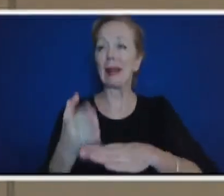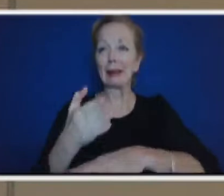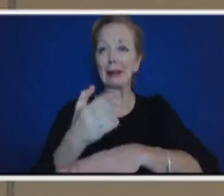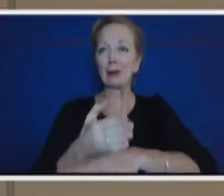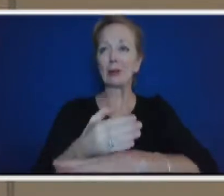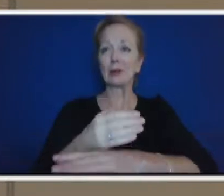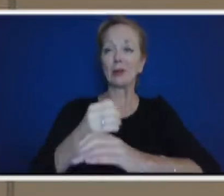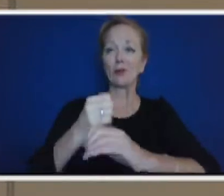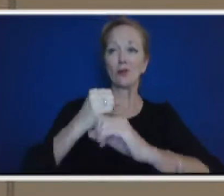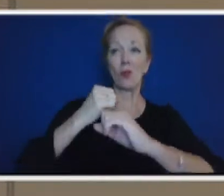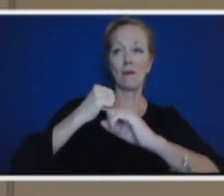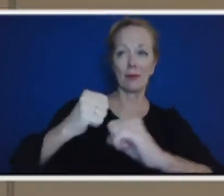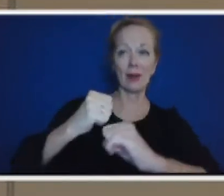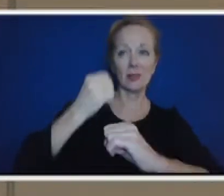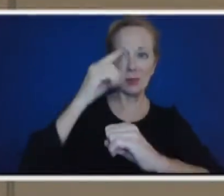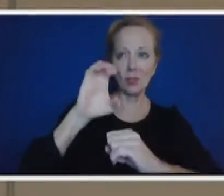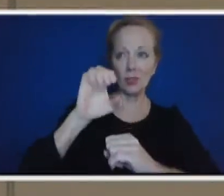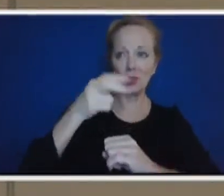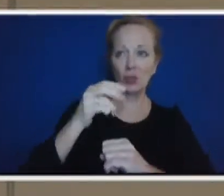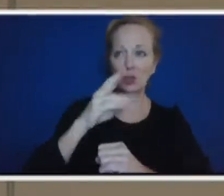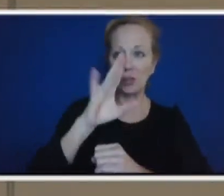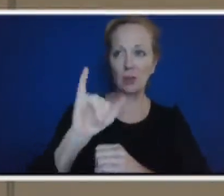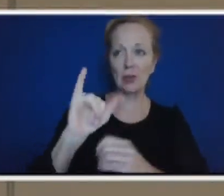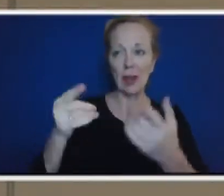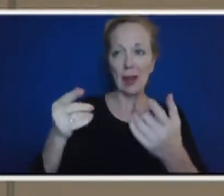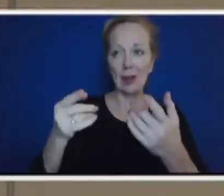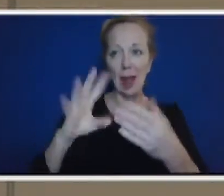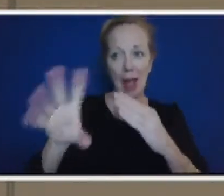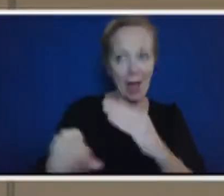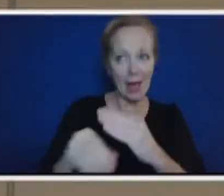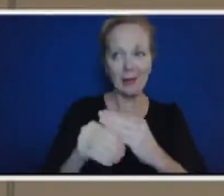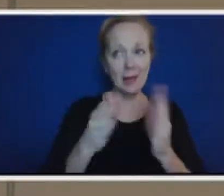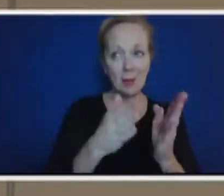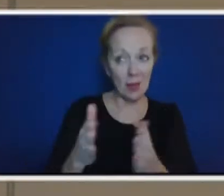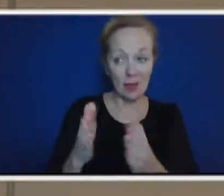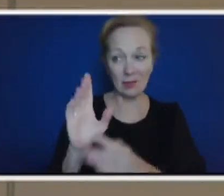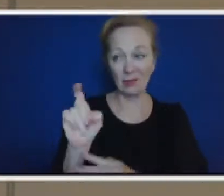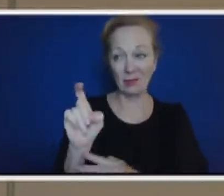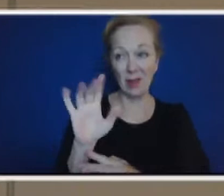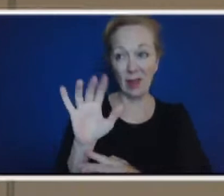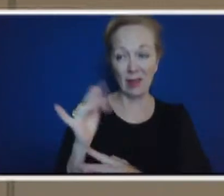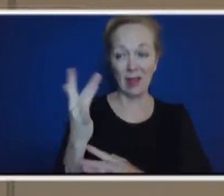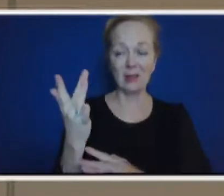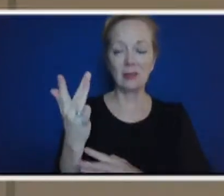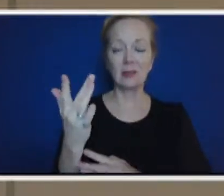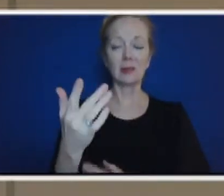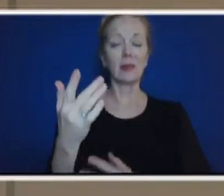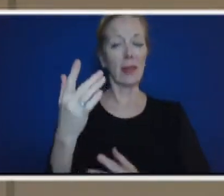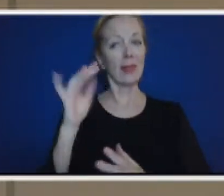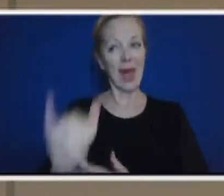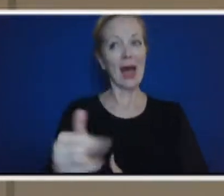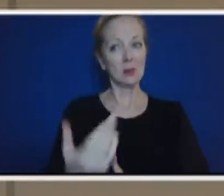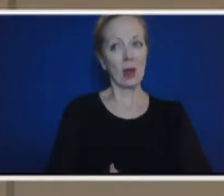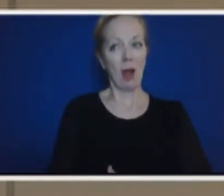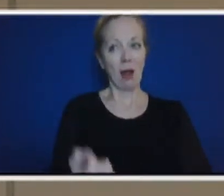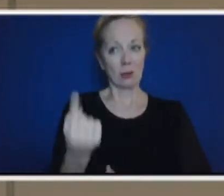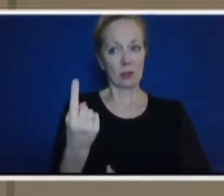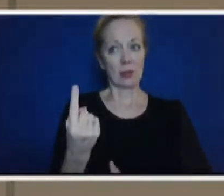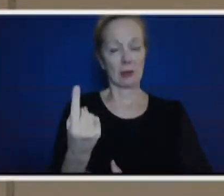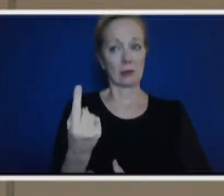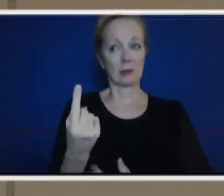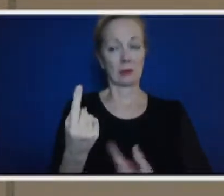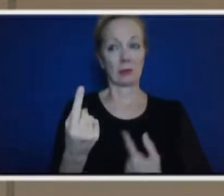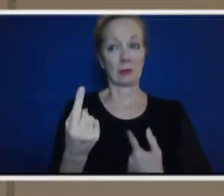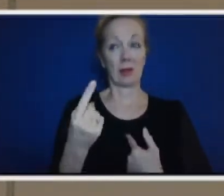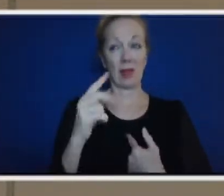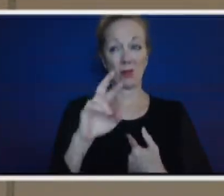for Cherry to be codified onto the plan? Because that's what I understand that this rezoning